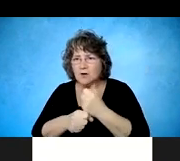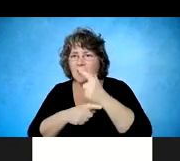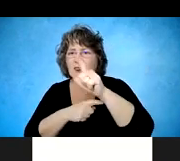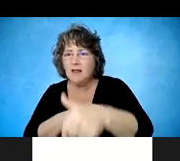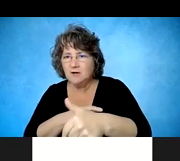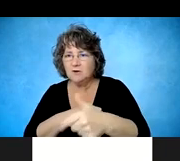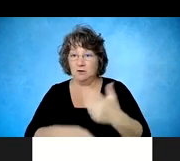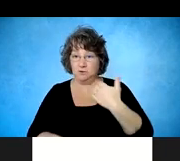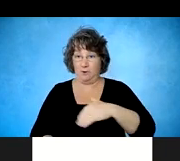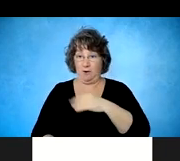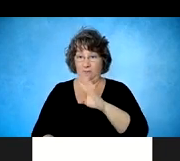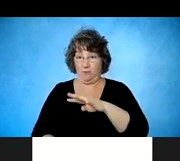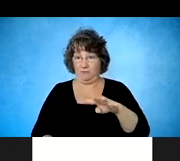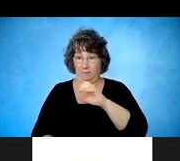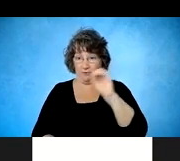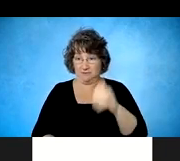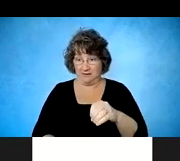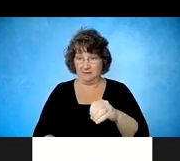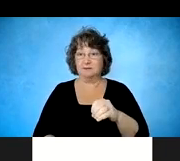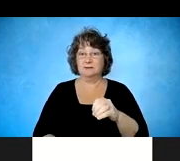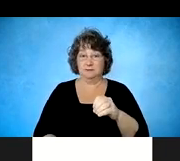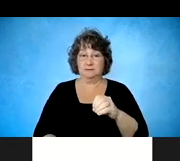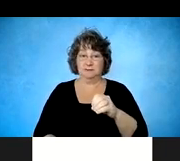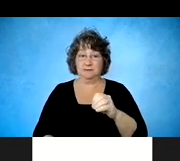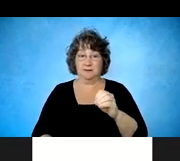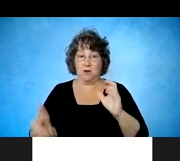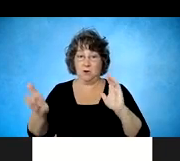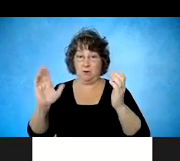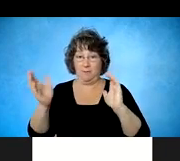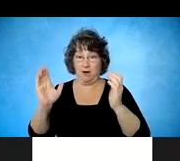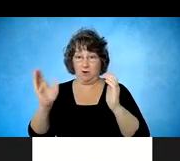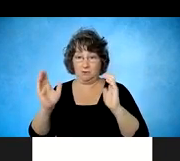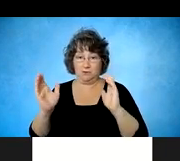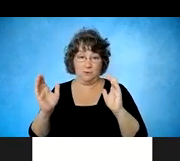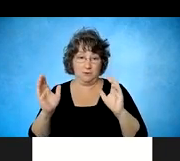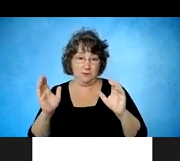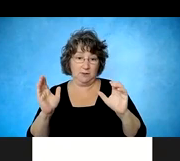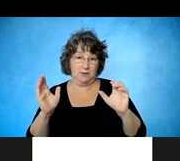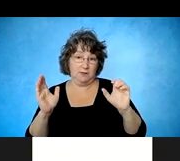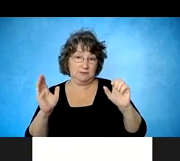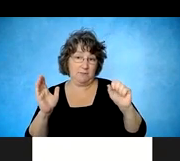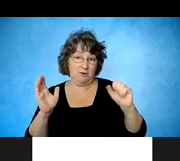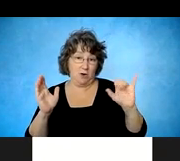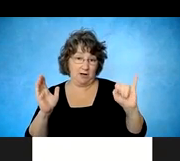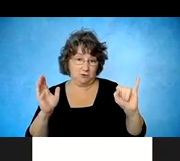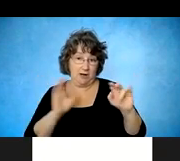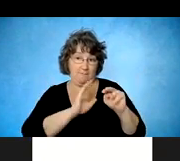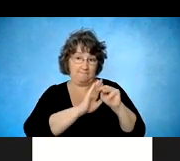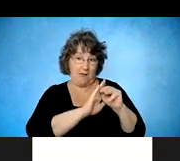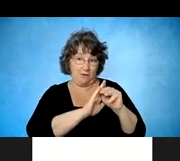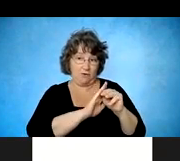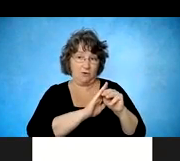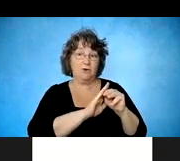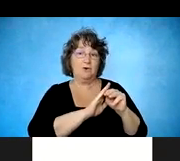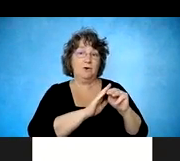to, the far left. Over there, we have the spinal cord injury model system centers for all centers across all years. And